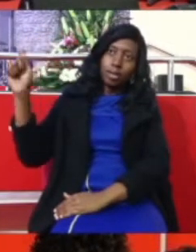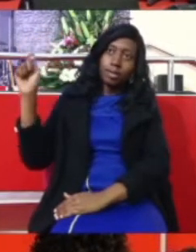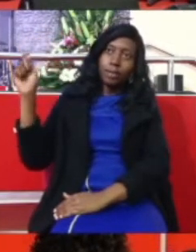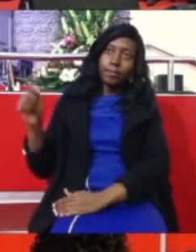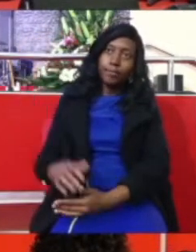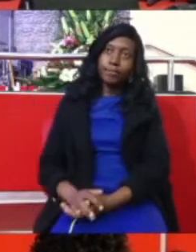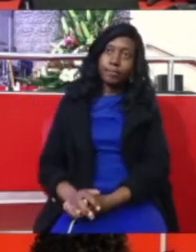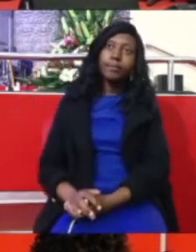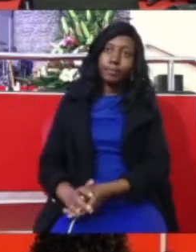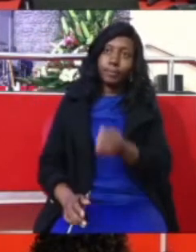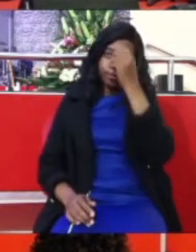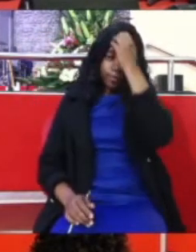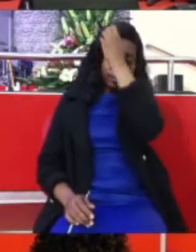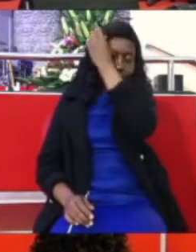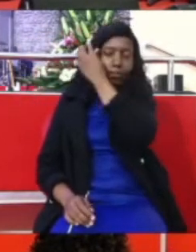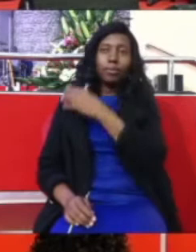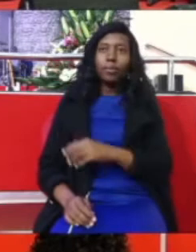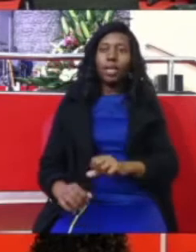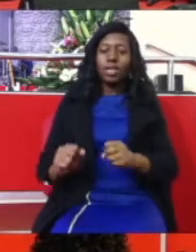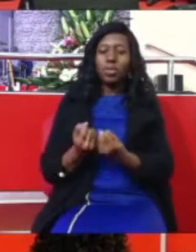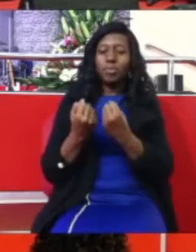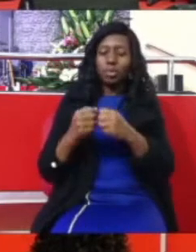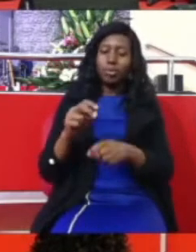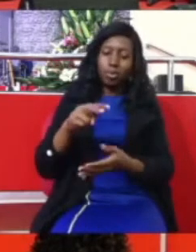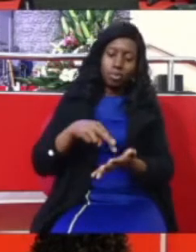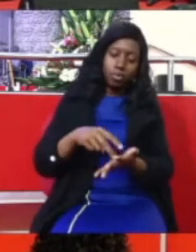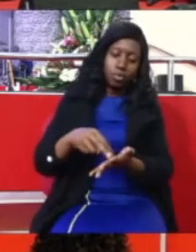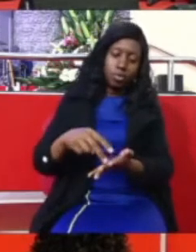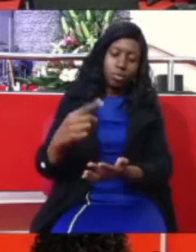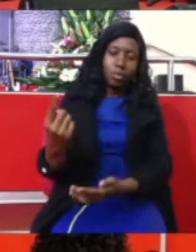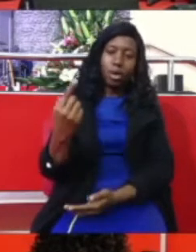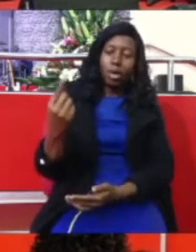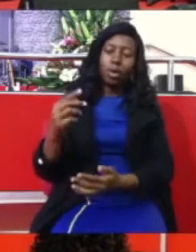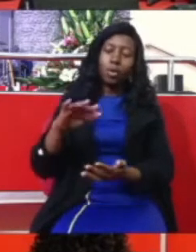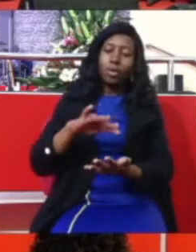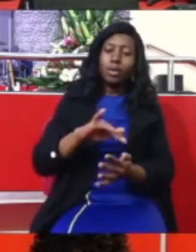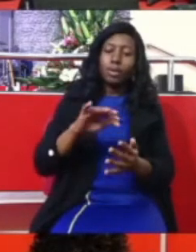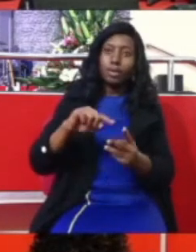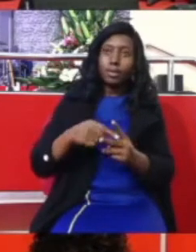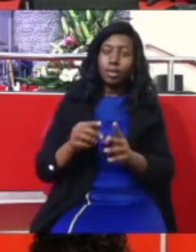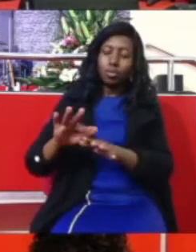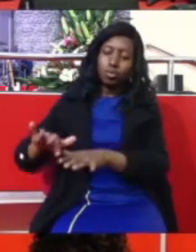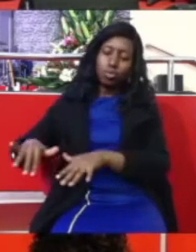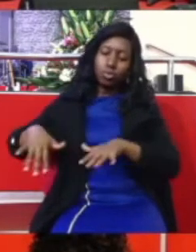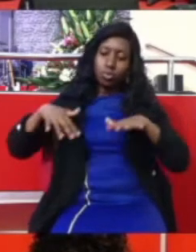He was just swimming because it was the deep sea. And right there, he says, there was